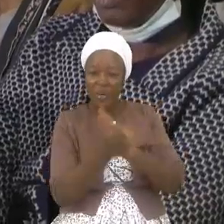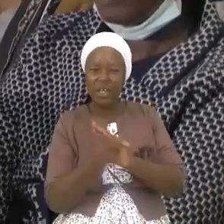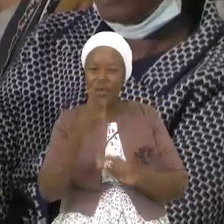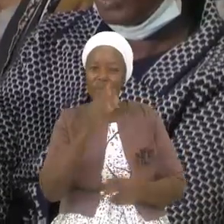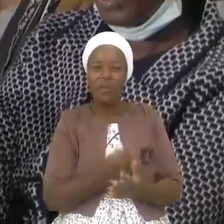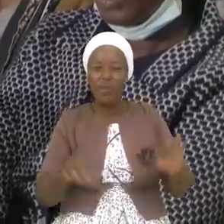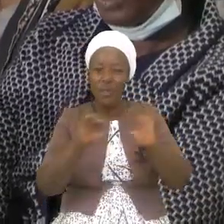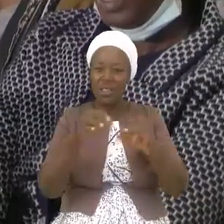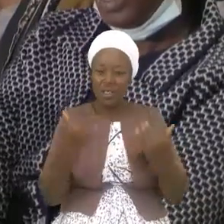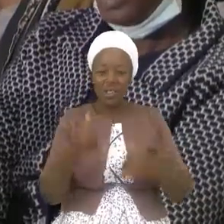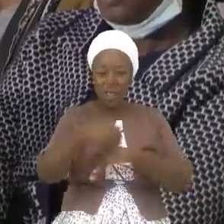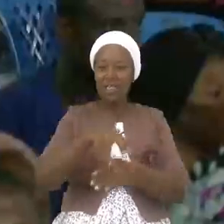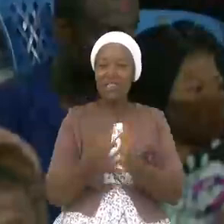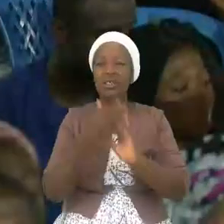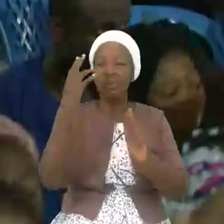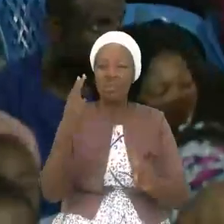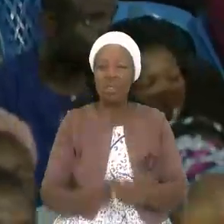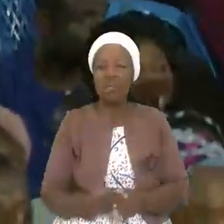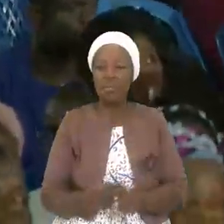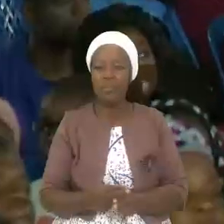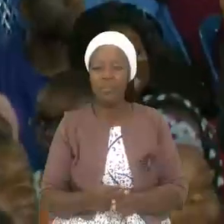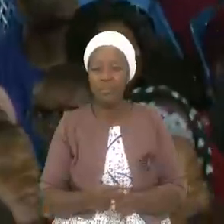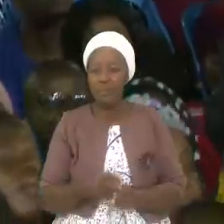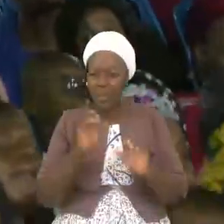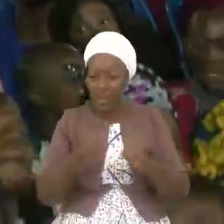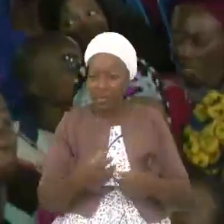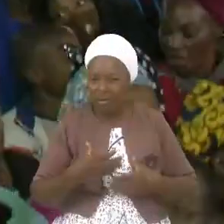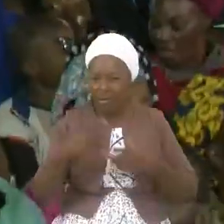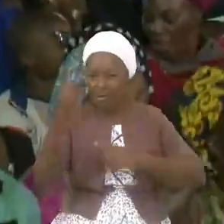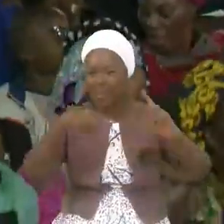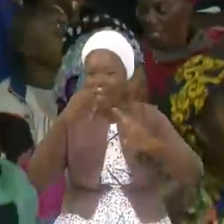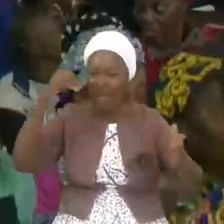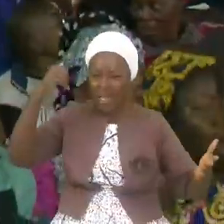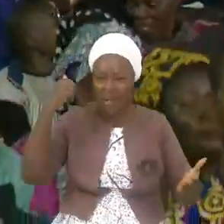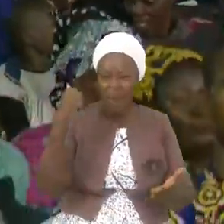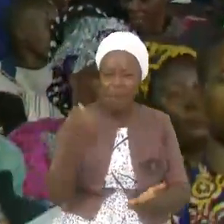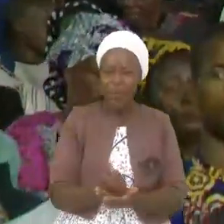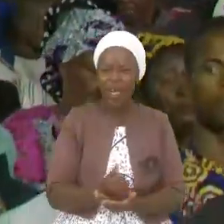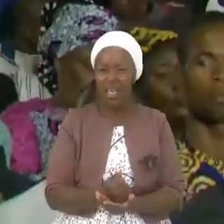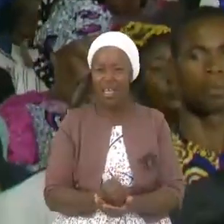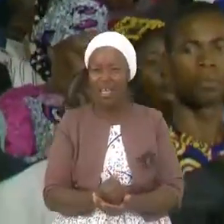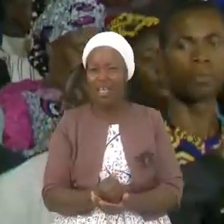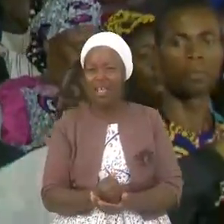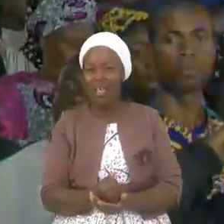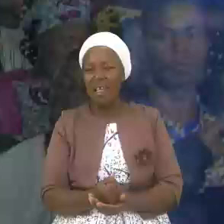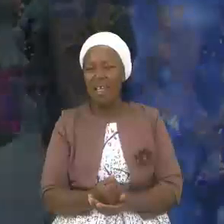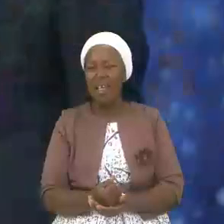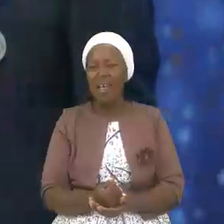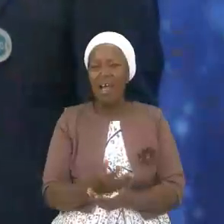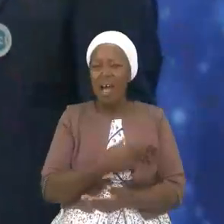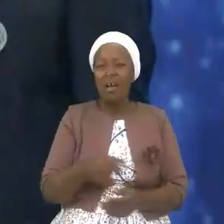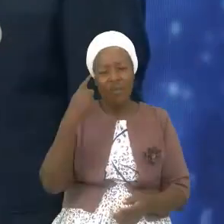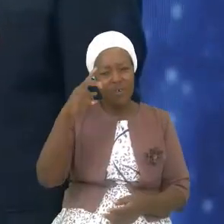an amen there? And to the angel of the church in Smyrna write, I've not found your